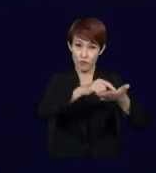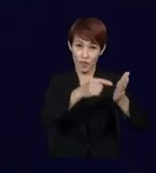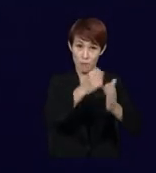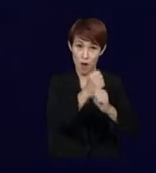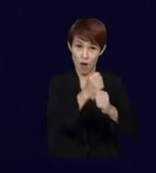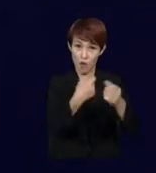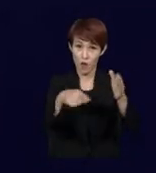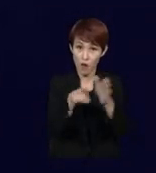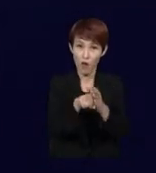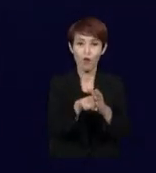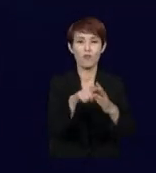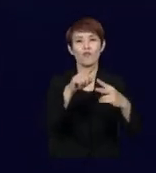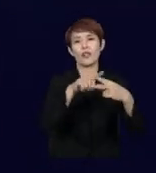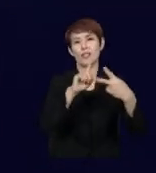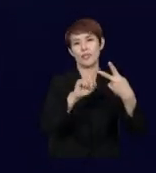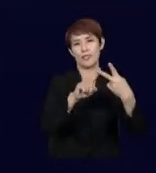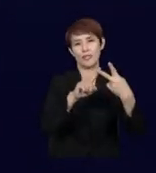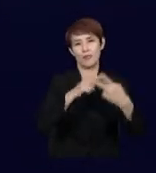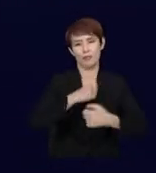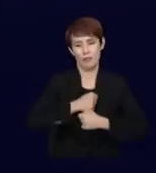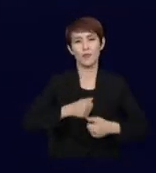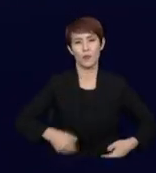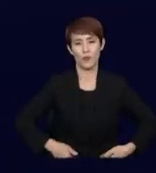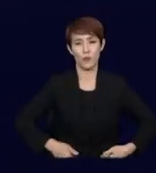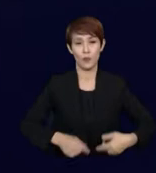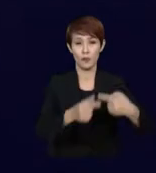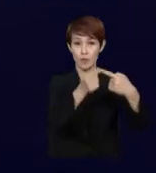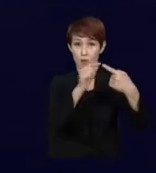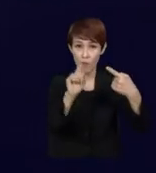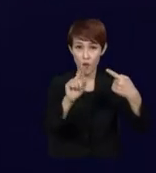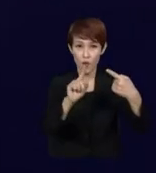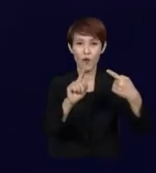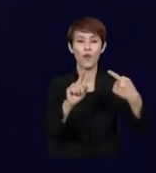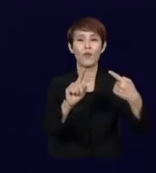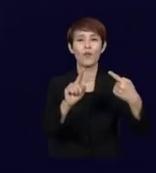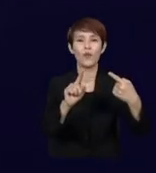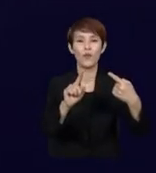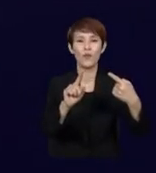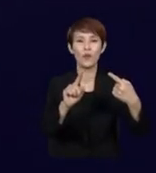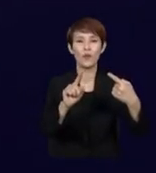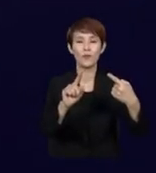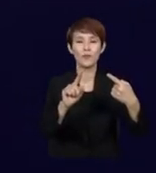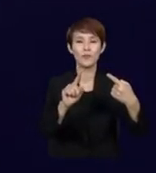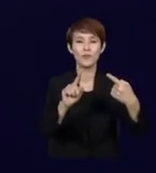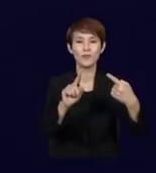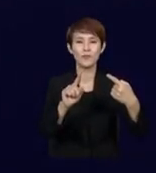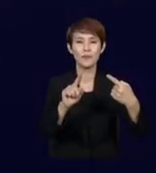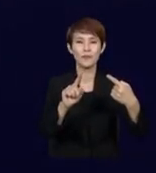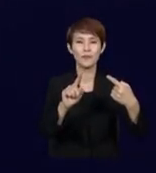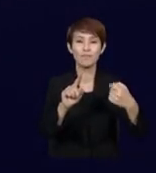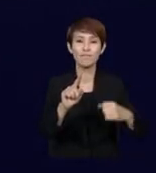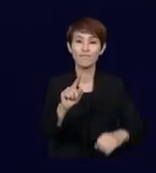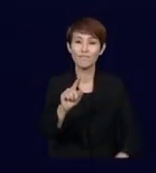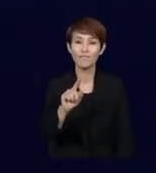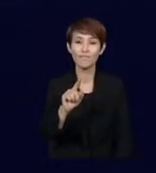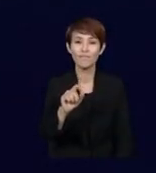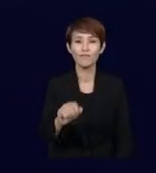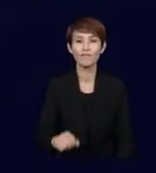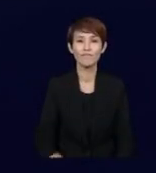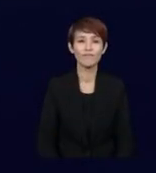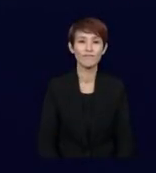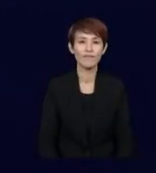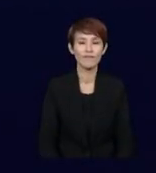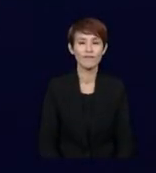to do with an issue that actually was also already mentioned at the forum this morning. Clearly, it's crucial